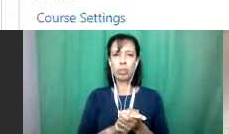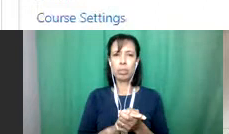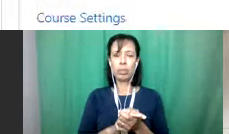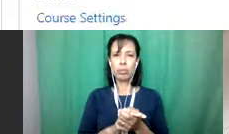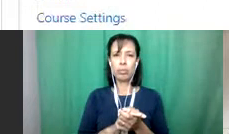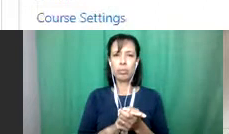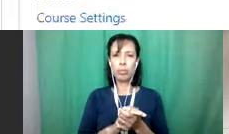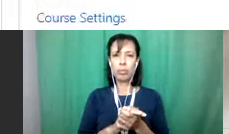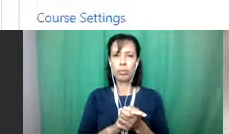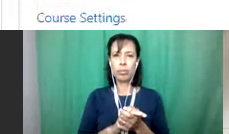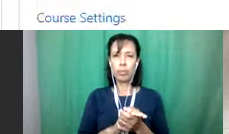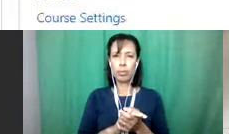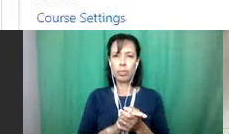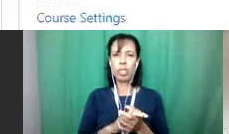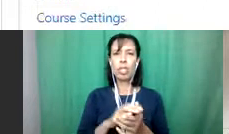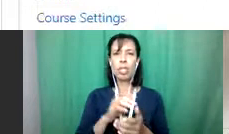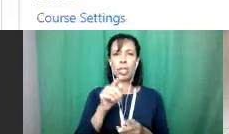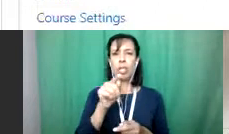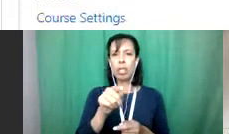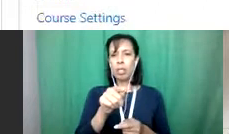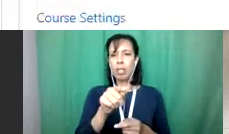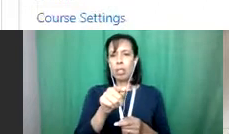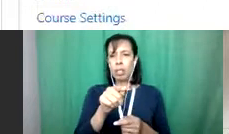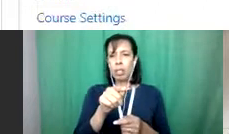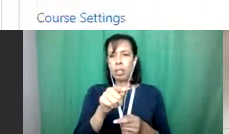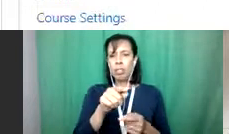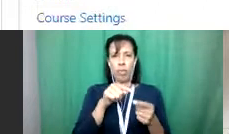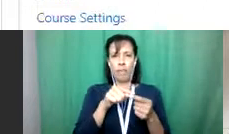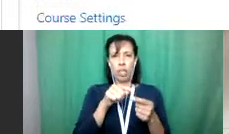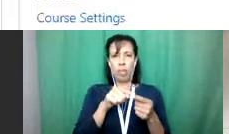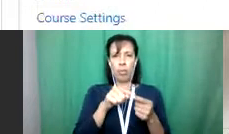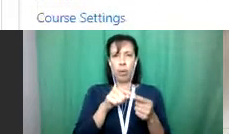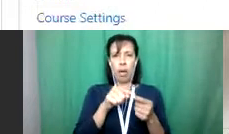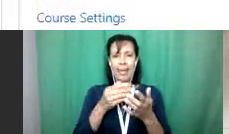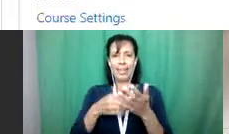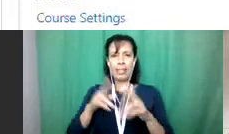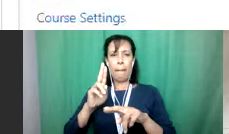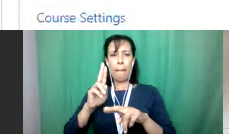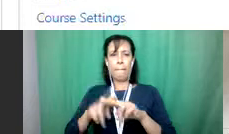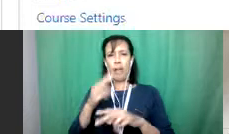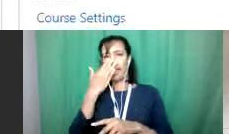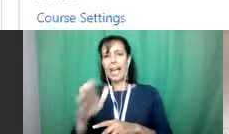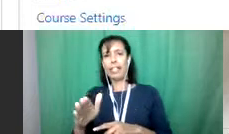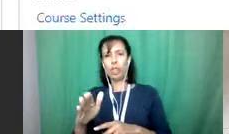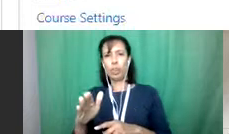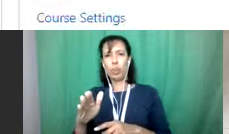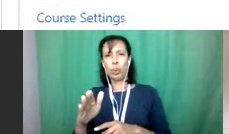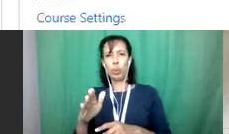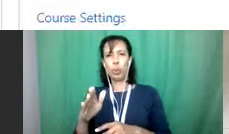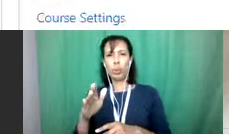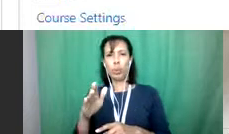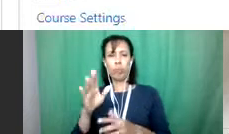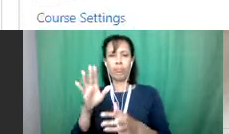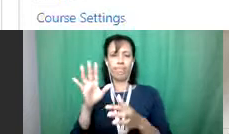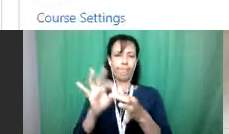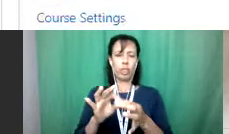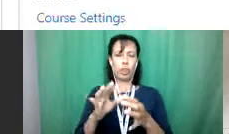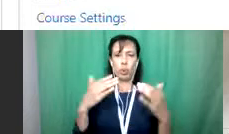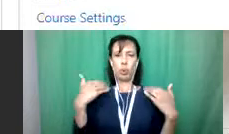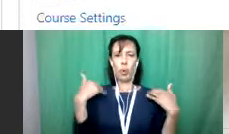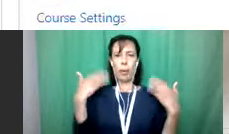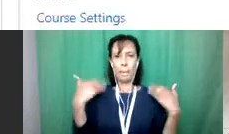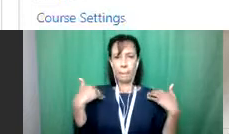and their children's attitudes towards primary physical education. So you can see already, I think, from that title, that that is a piece